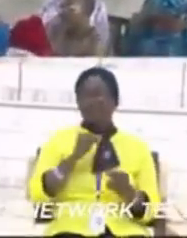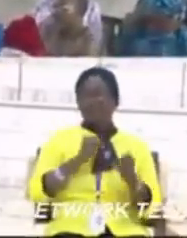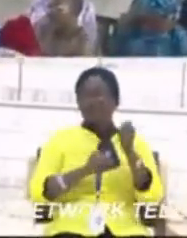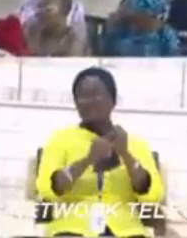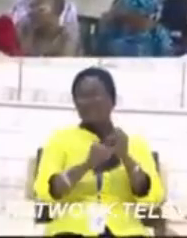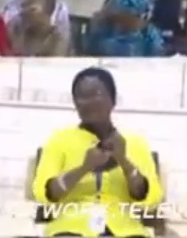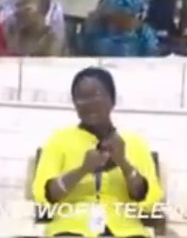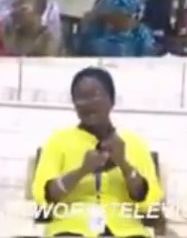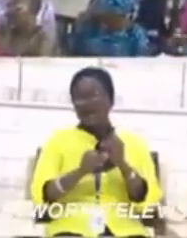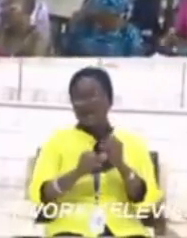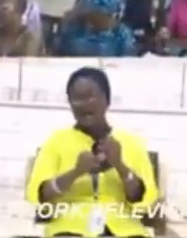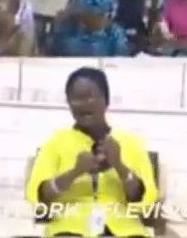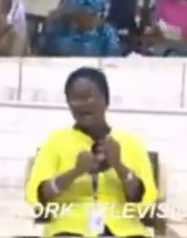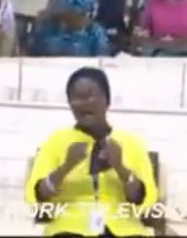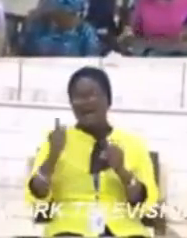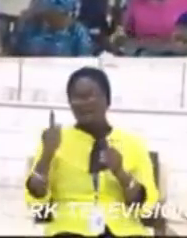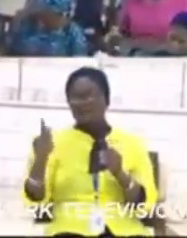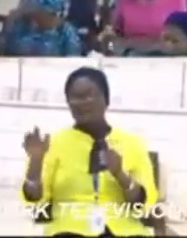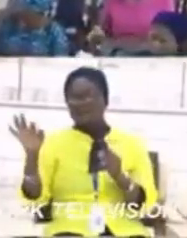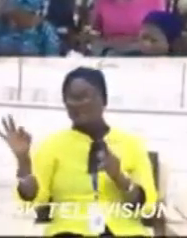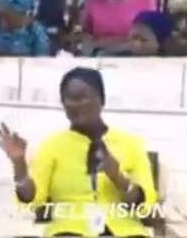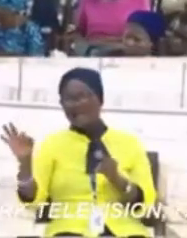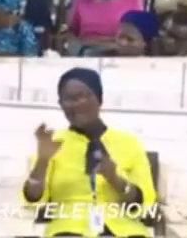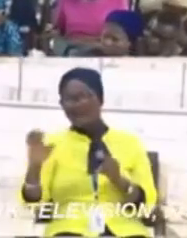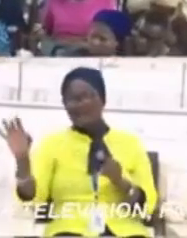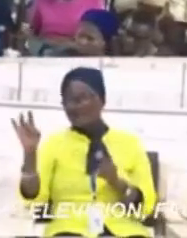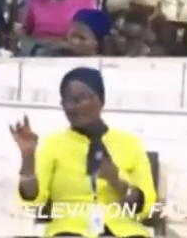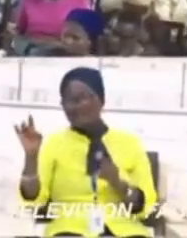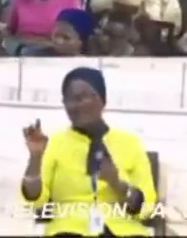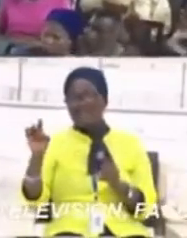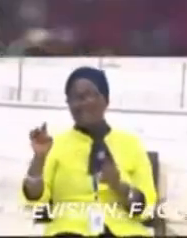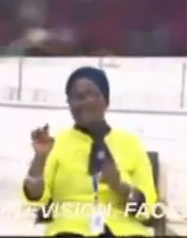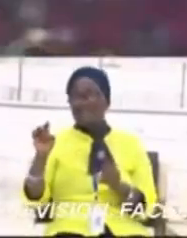most fearful. Isaiah 29 verse 8. He said,